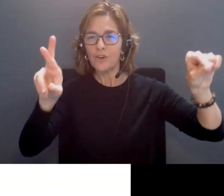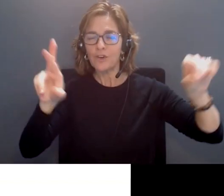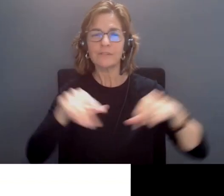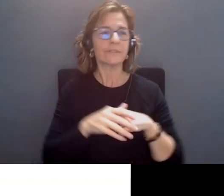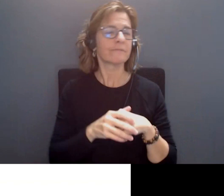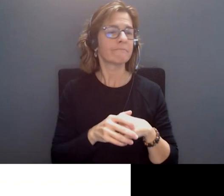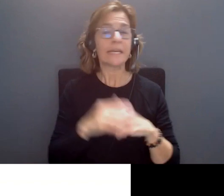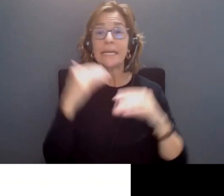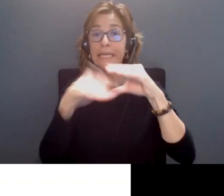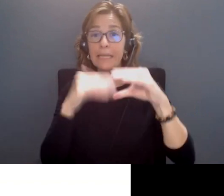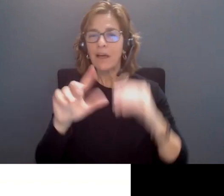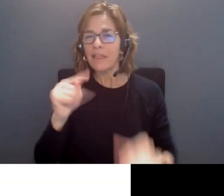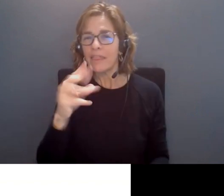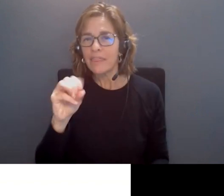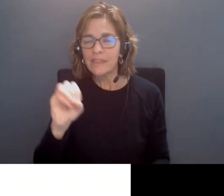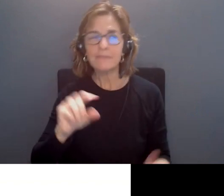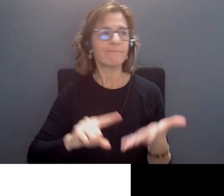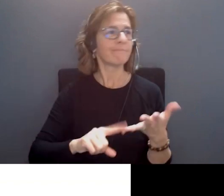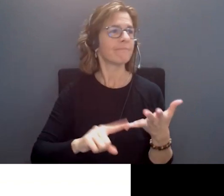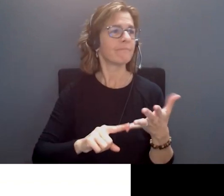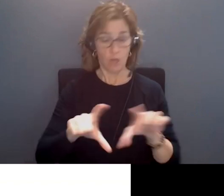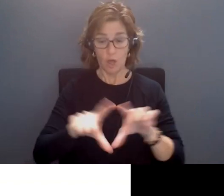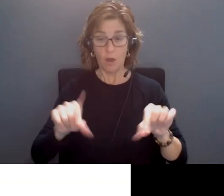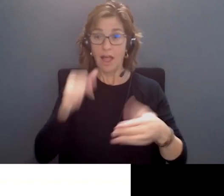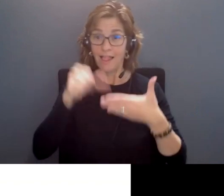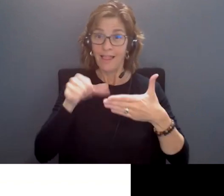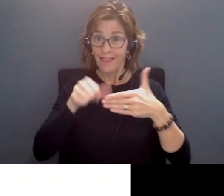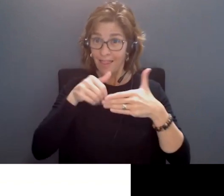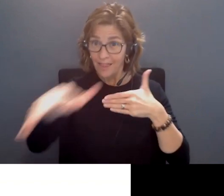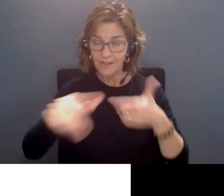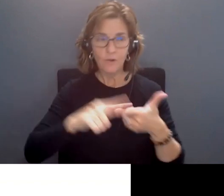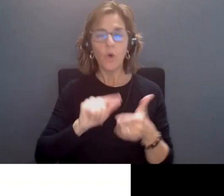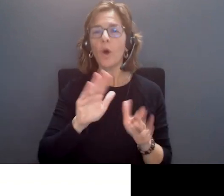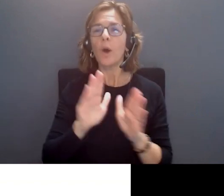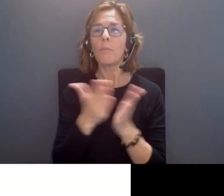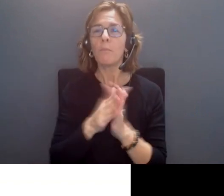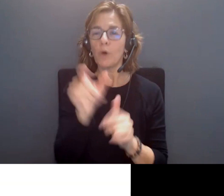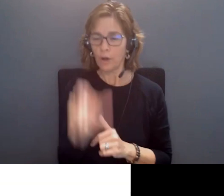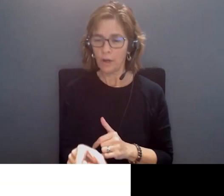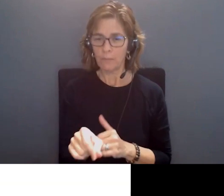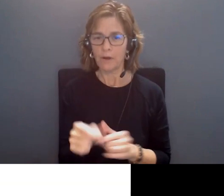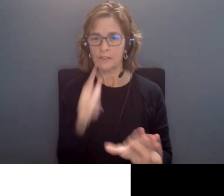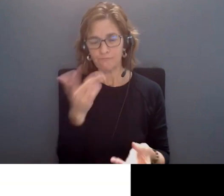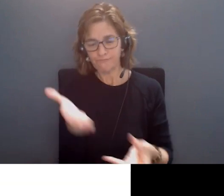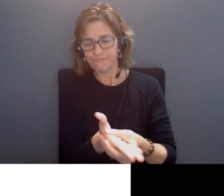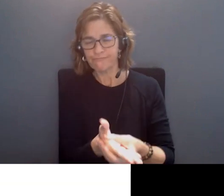posters, postcards, and bookmarks that you can print off to help promote DEAM in your community.